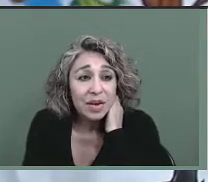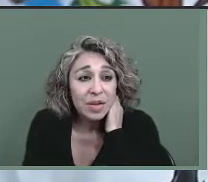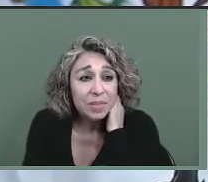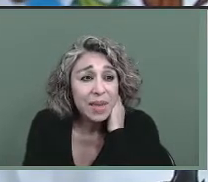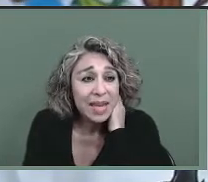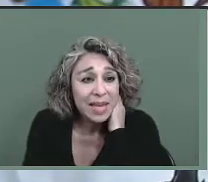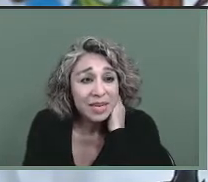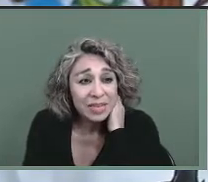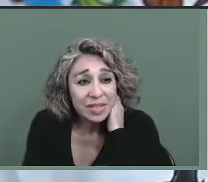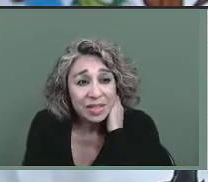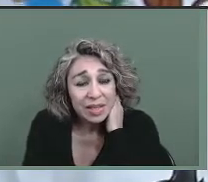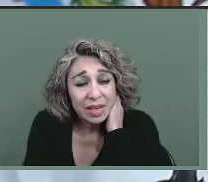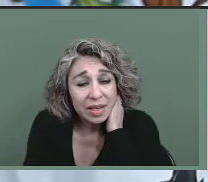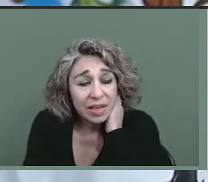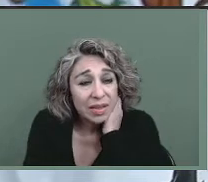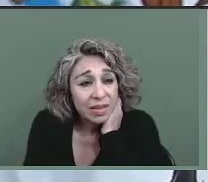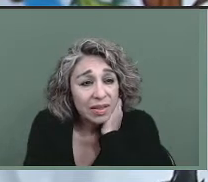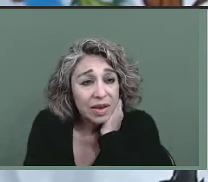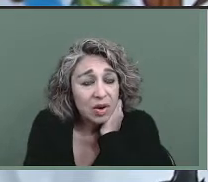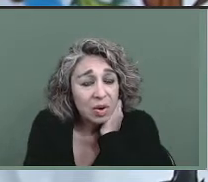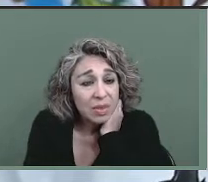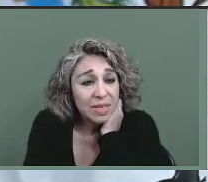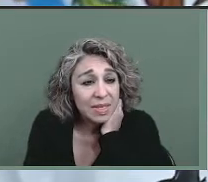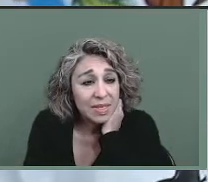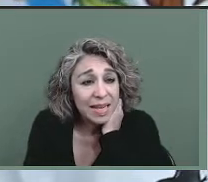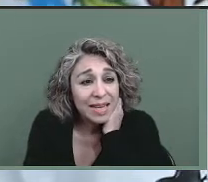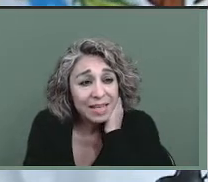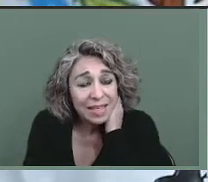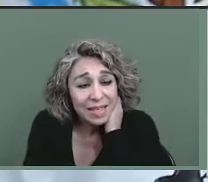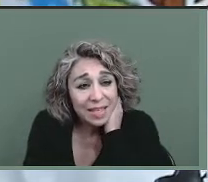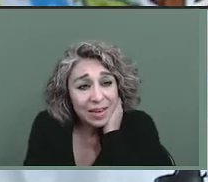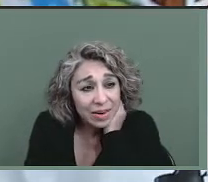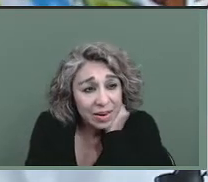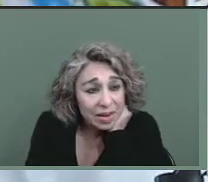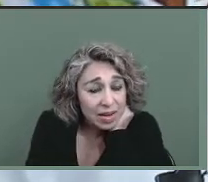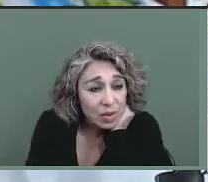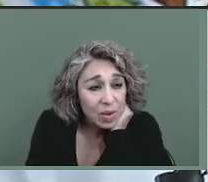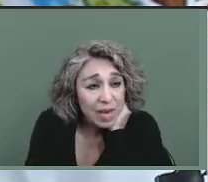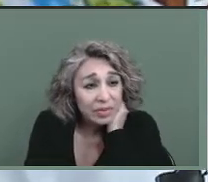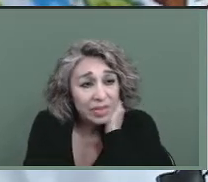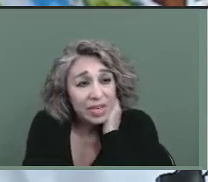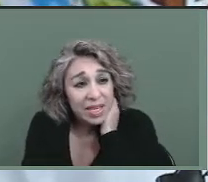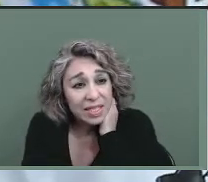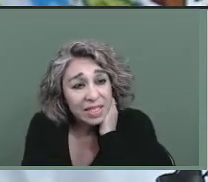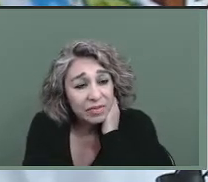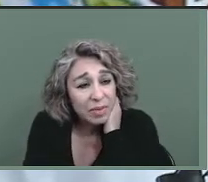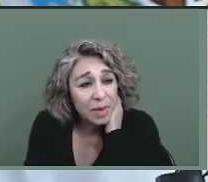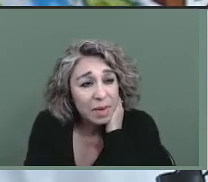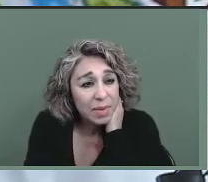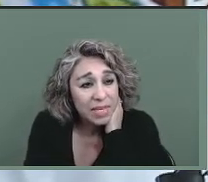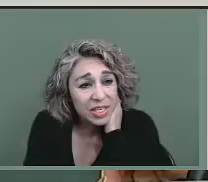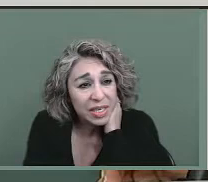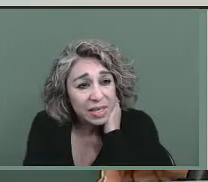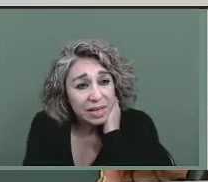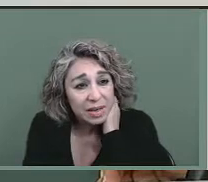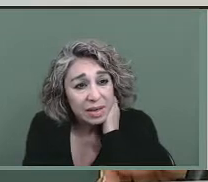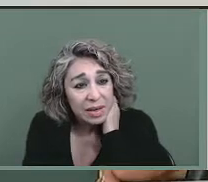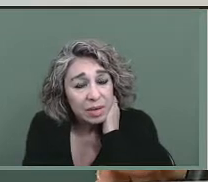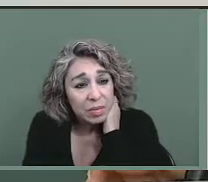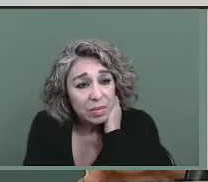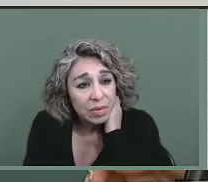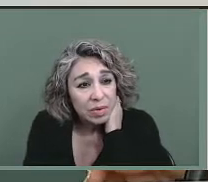Not only to pay interest, the enormous debt this year, we have to destine from our budget,